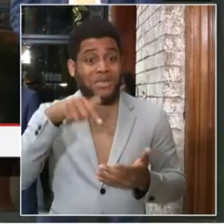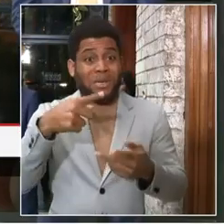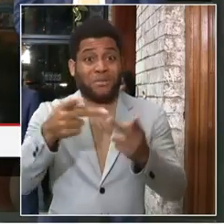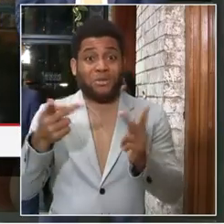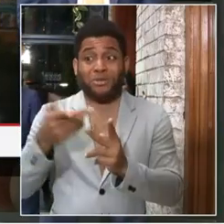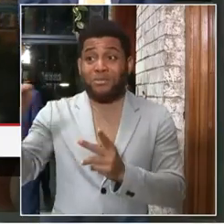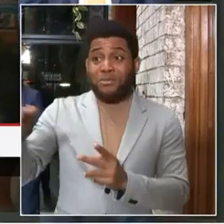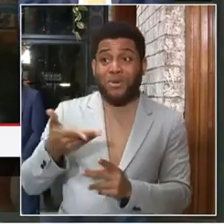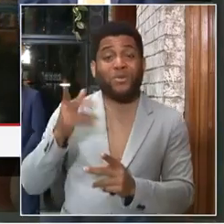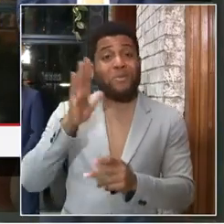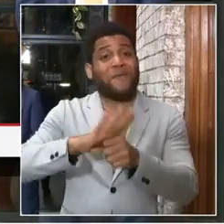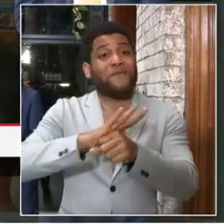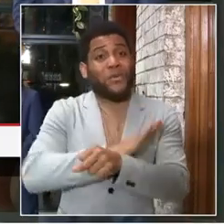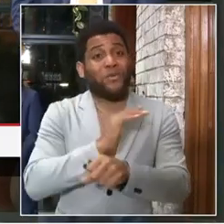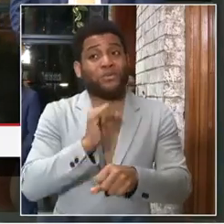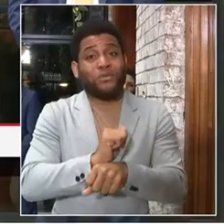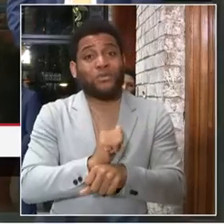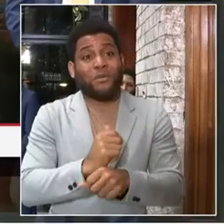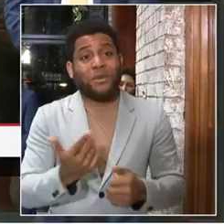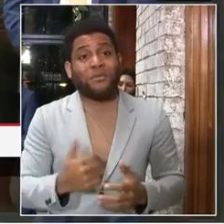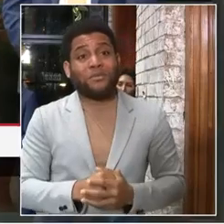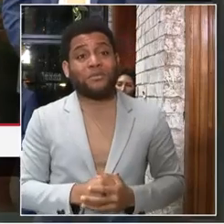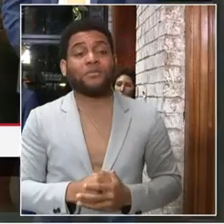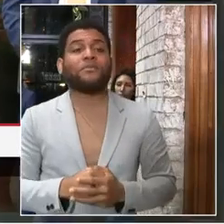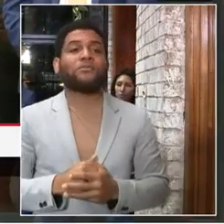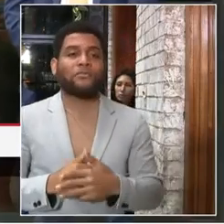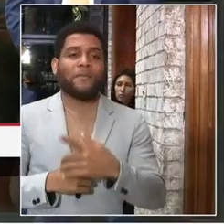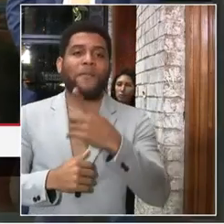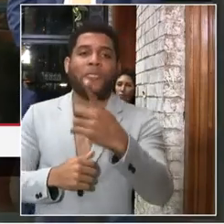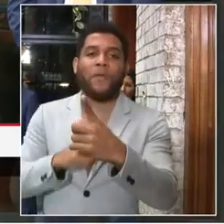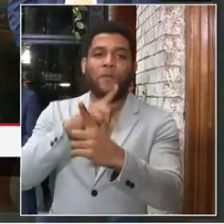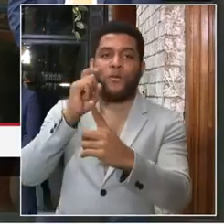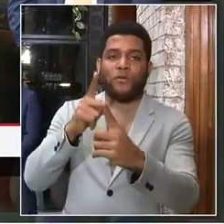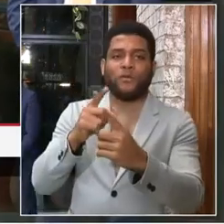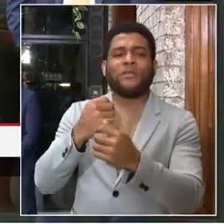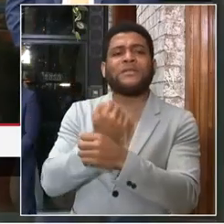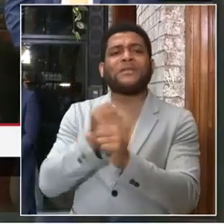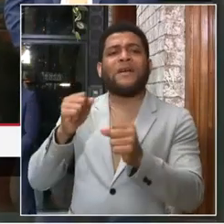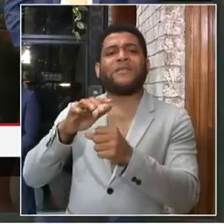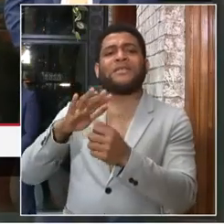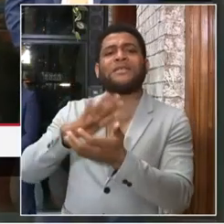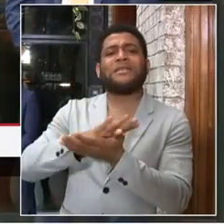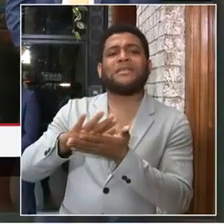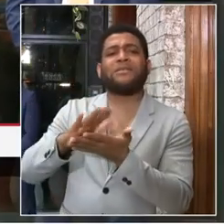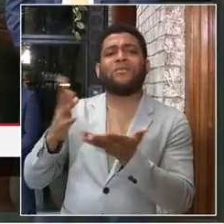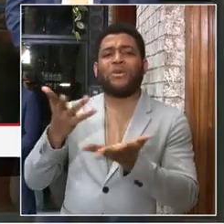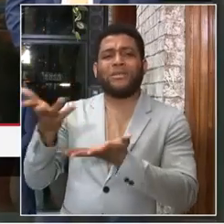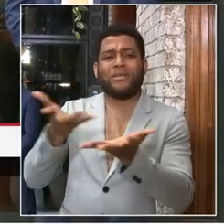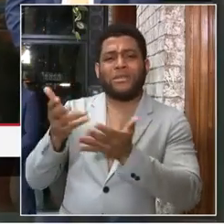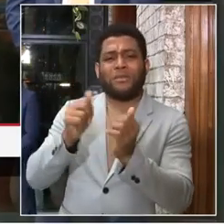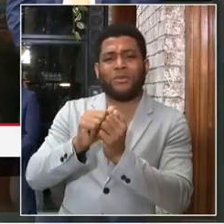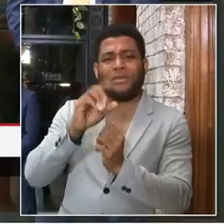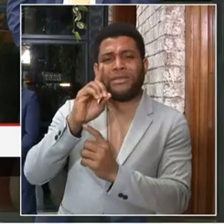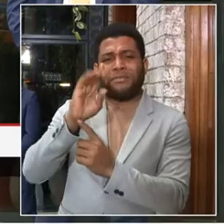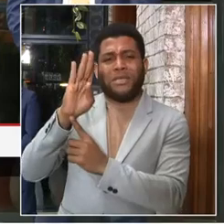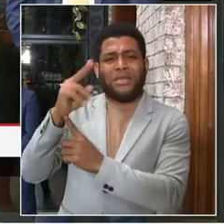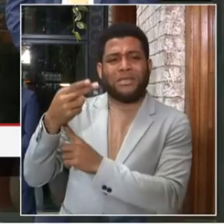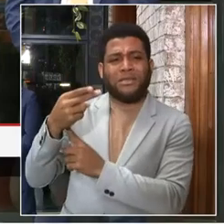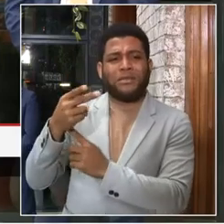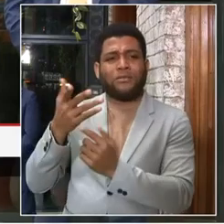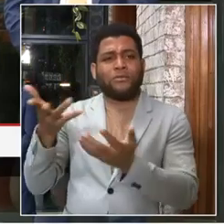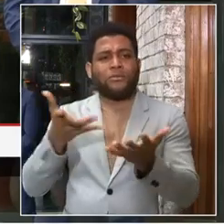Yep. As far as safe and clean, what's the engagement with DBH around that as far as engaging drug